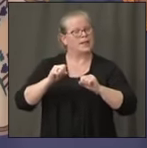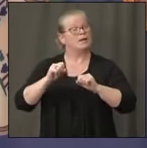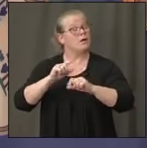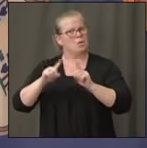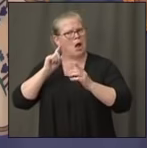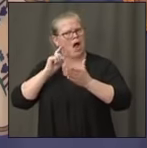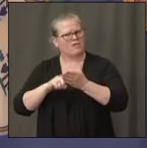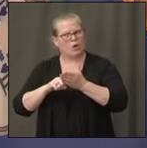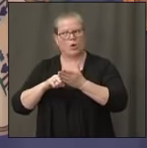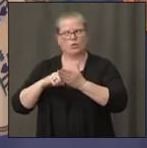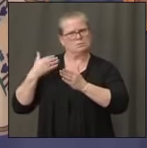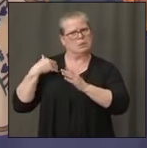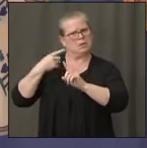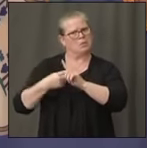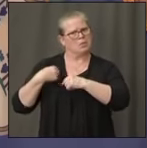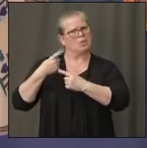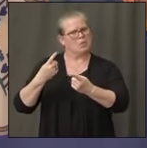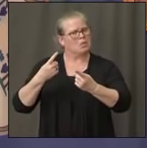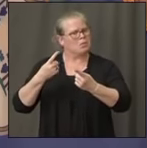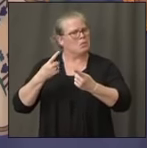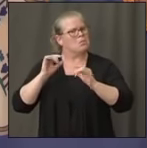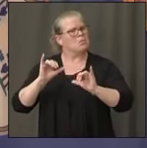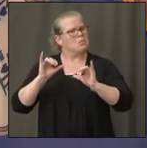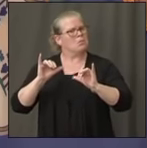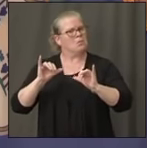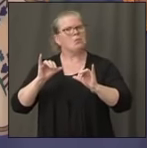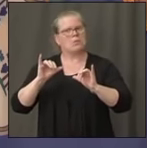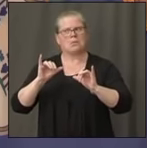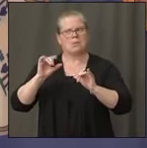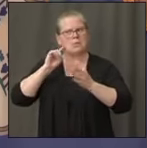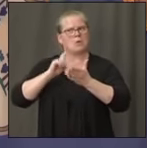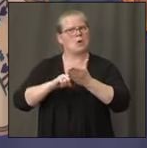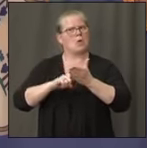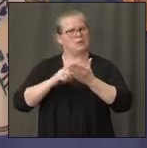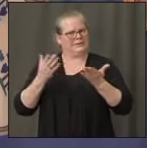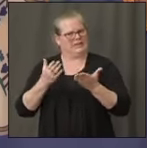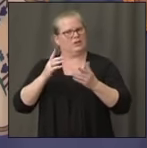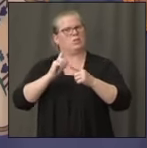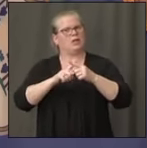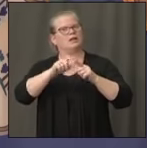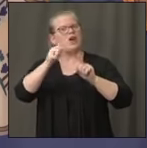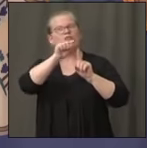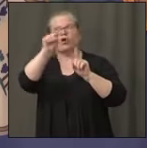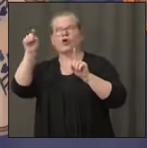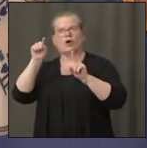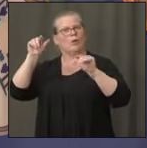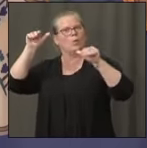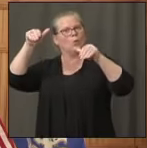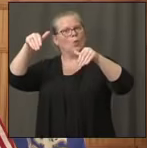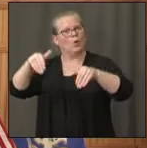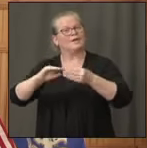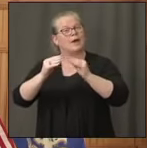two I thought most about going back a few weeks. Governor, if I could just add one comment here. One of the things I